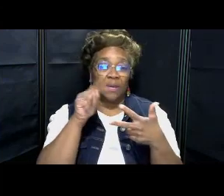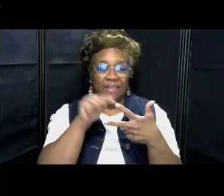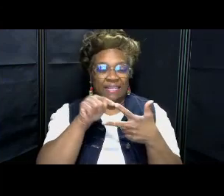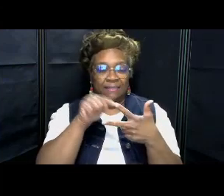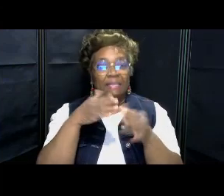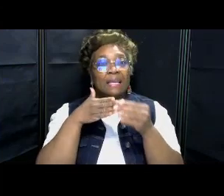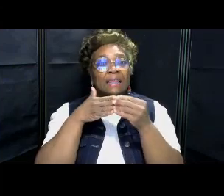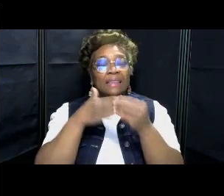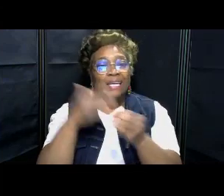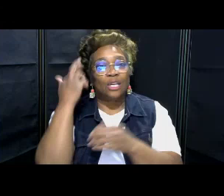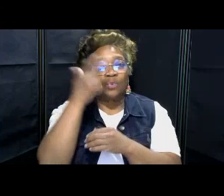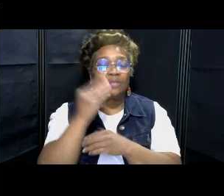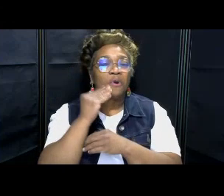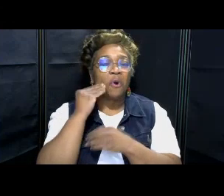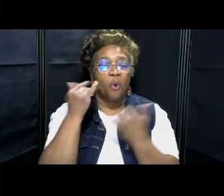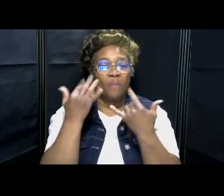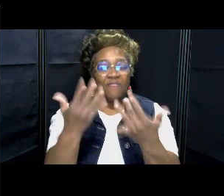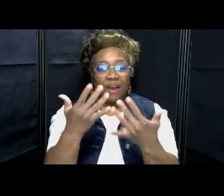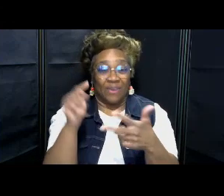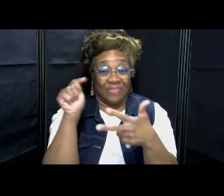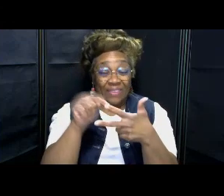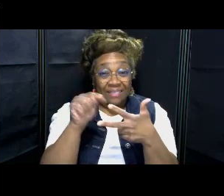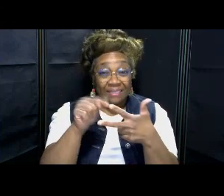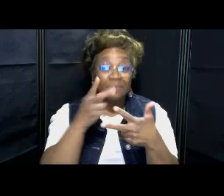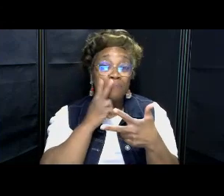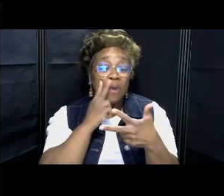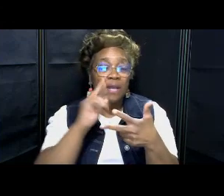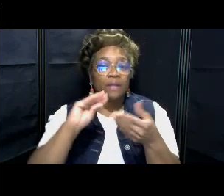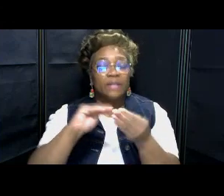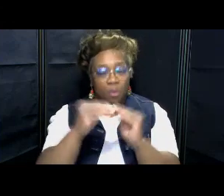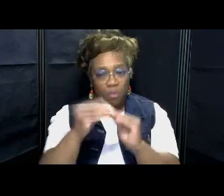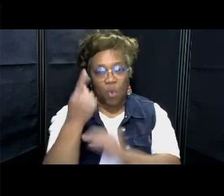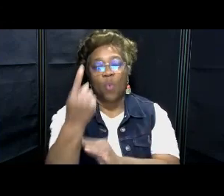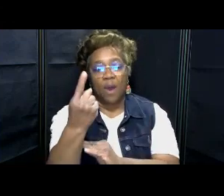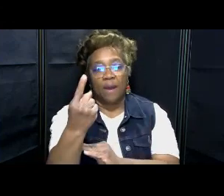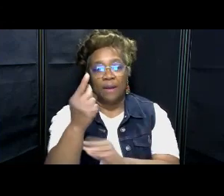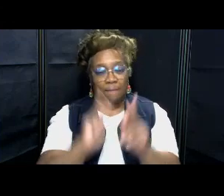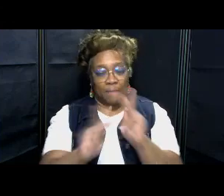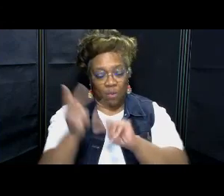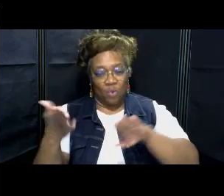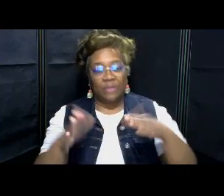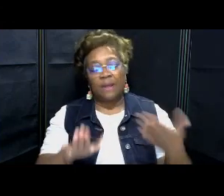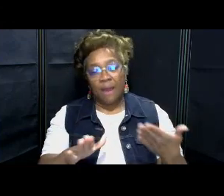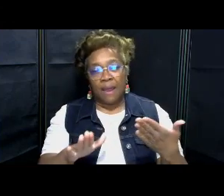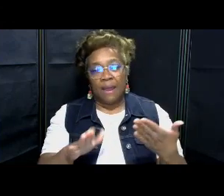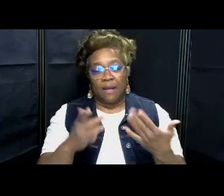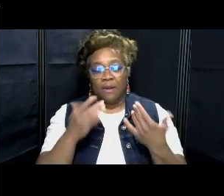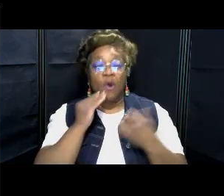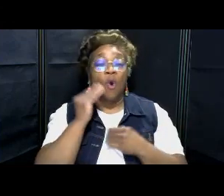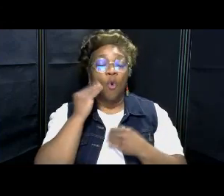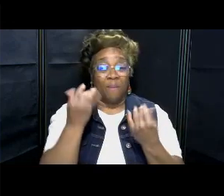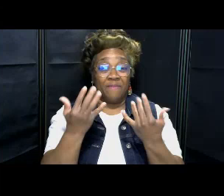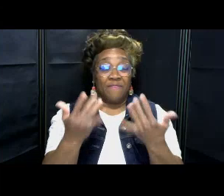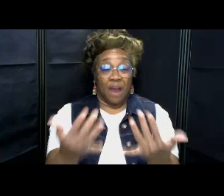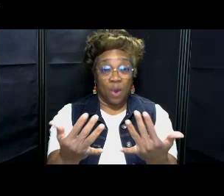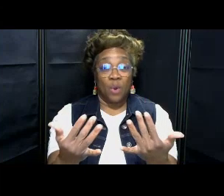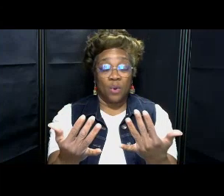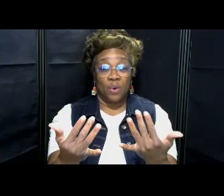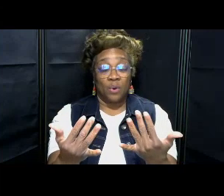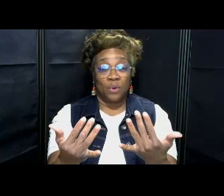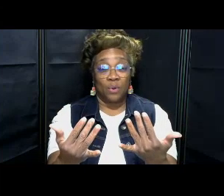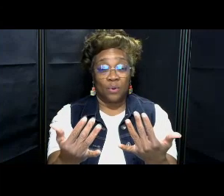deaths. Yes, it's number one. People are dying in home. The most number one cause of the fatalities or the reason